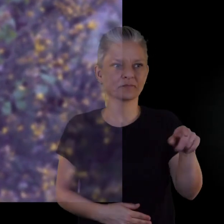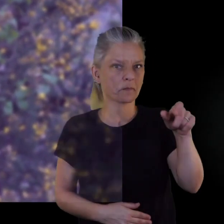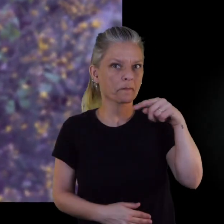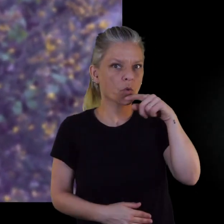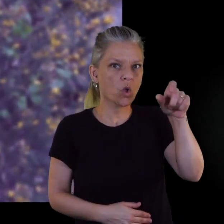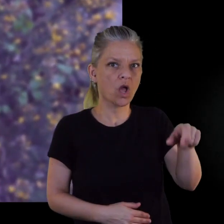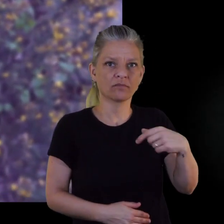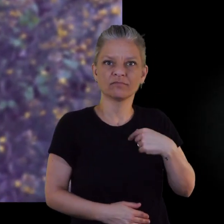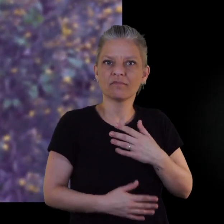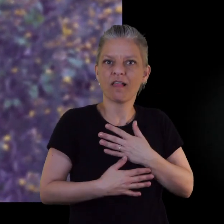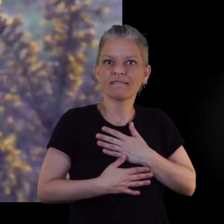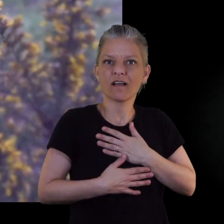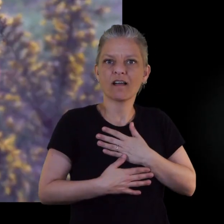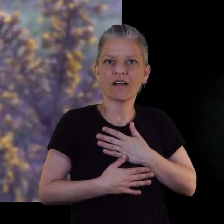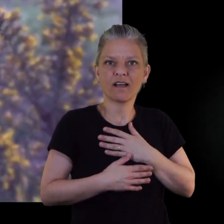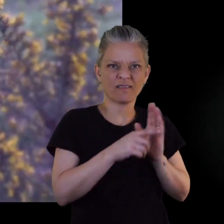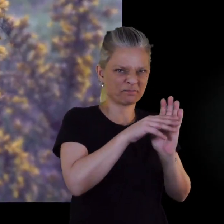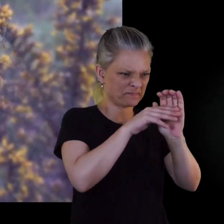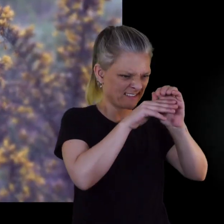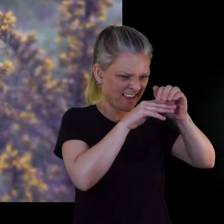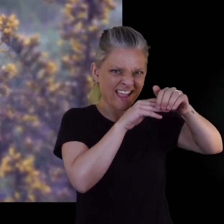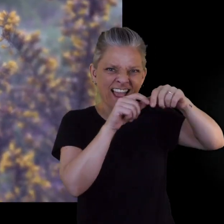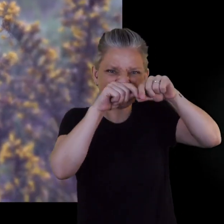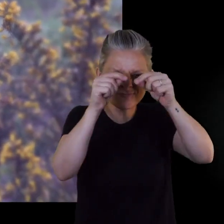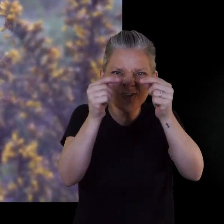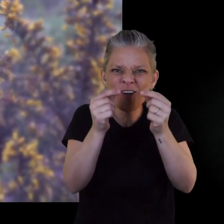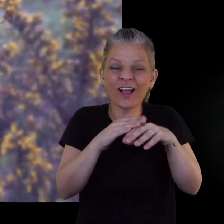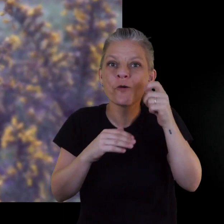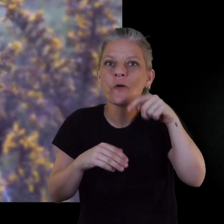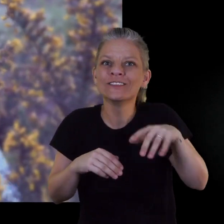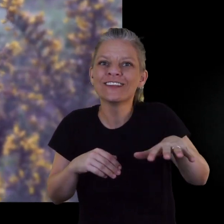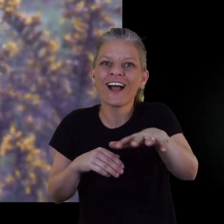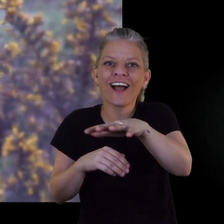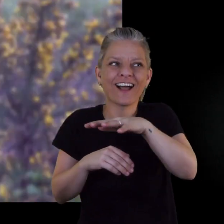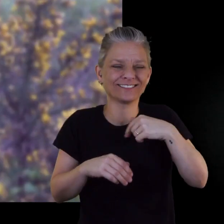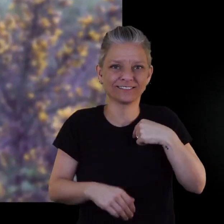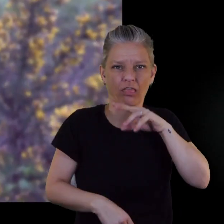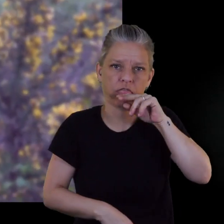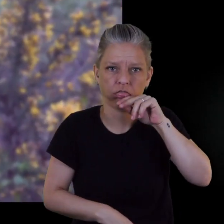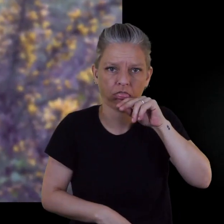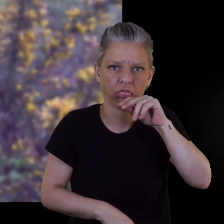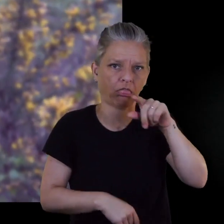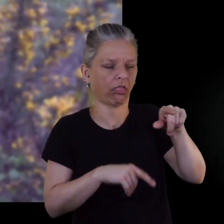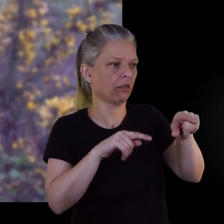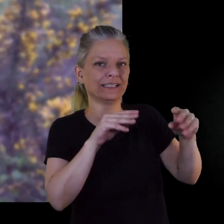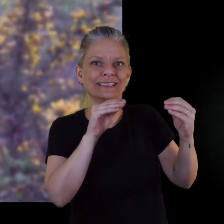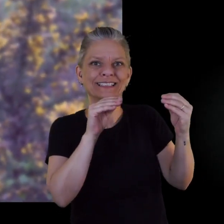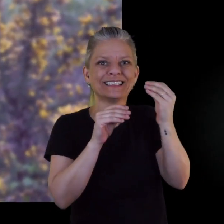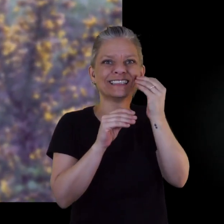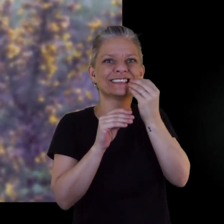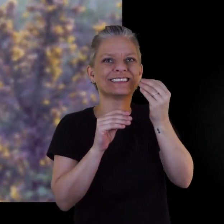The boy was my lover, bent like a straw in the water. Did I stutter? His